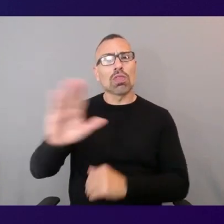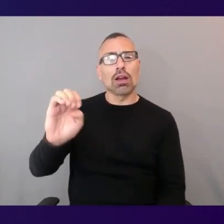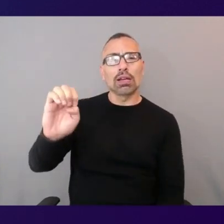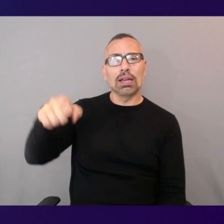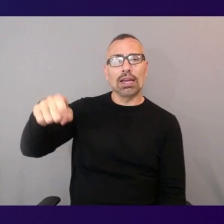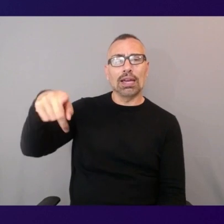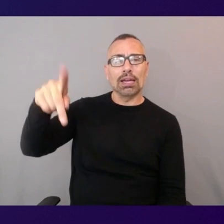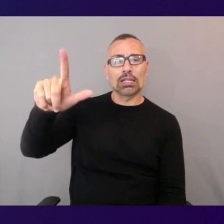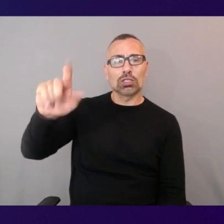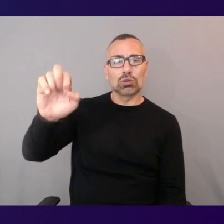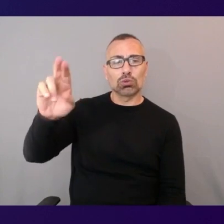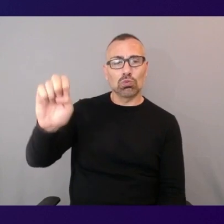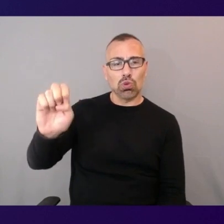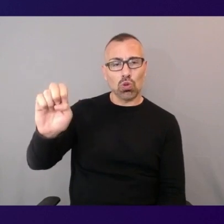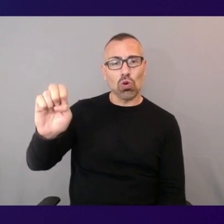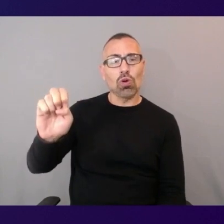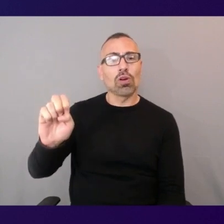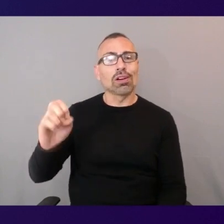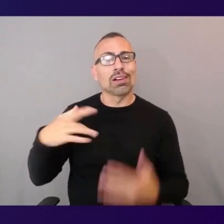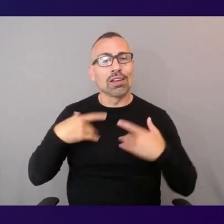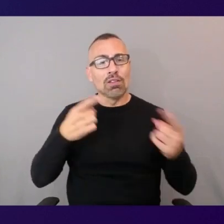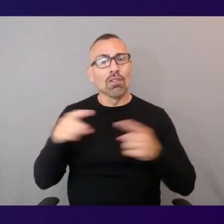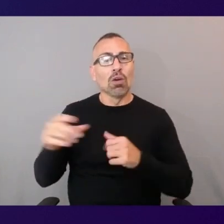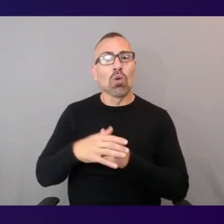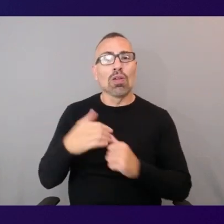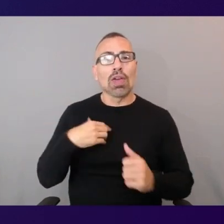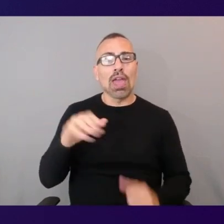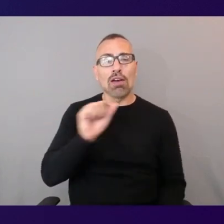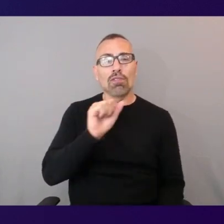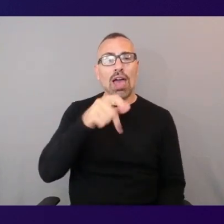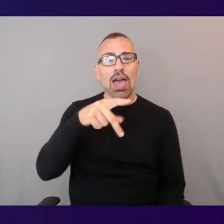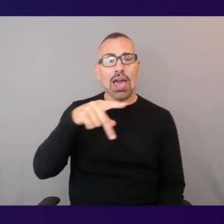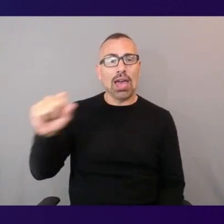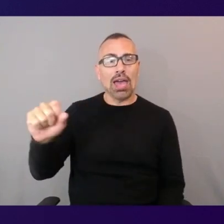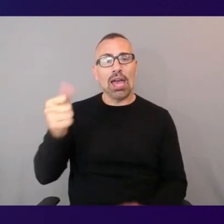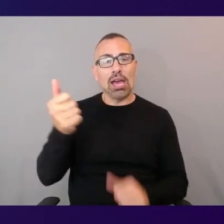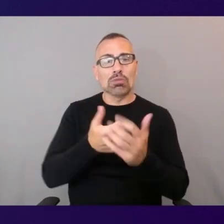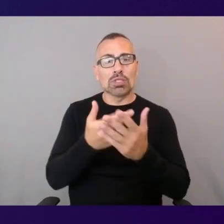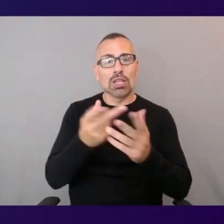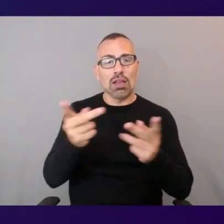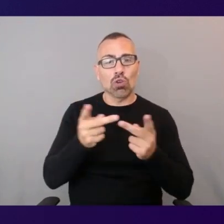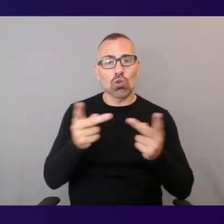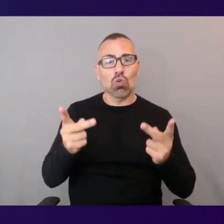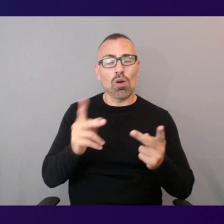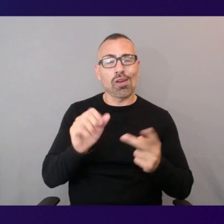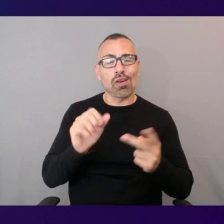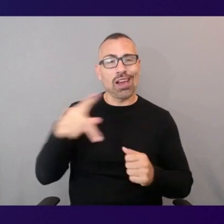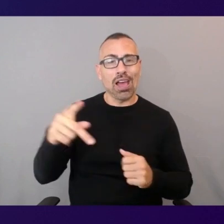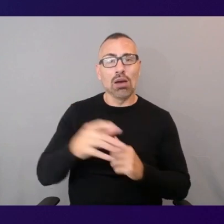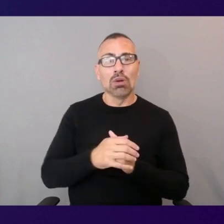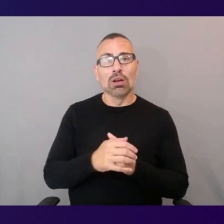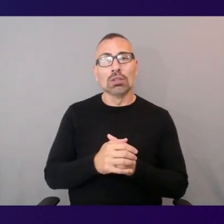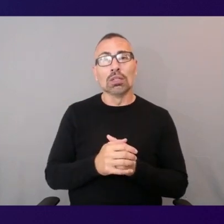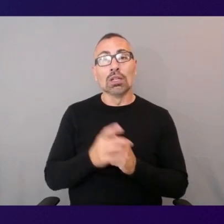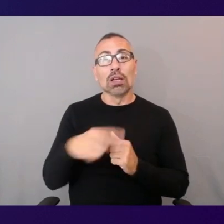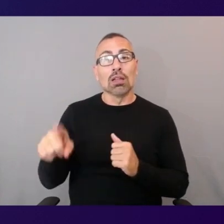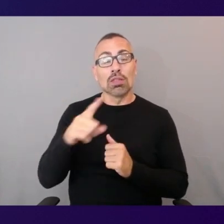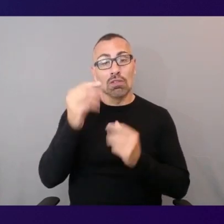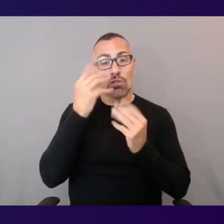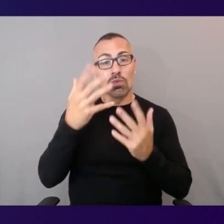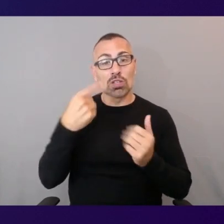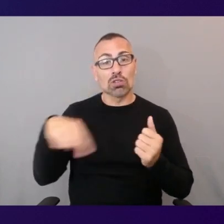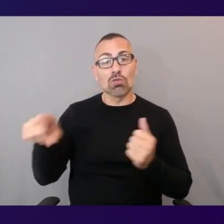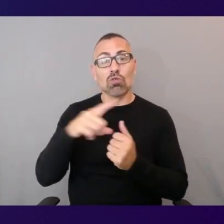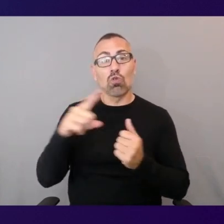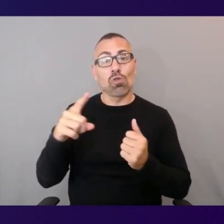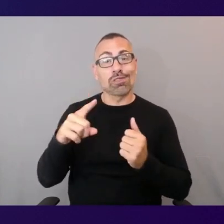the Apps Everywhere app volumes. So beta coming soon for persistent virtual desktops, and also an integration with Amazon AppStream